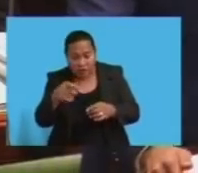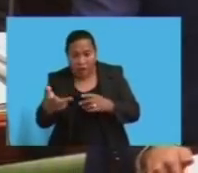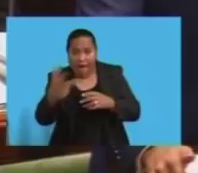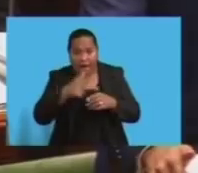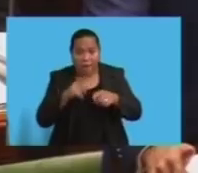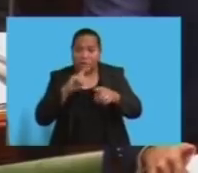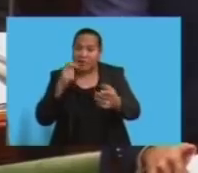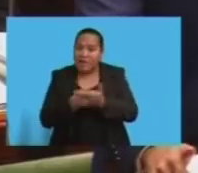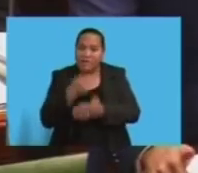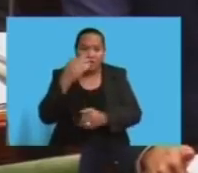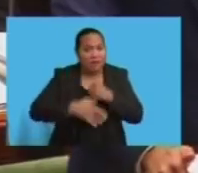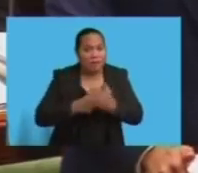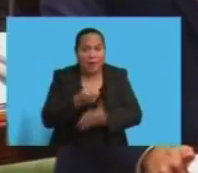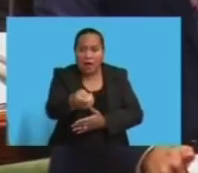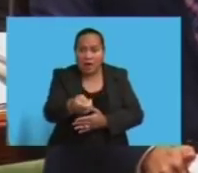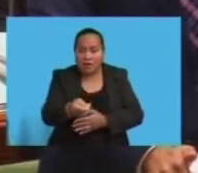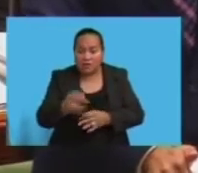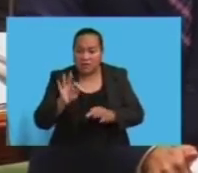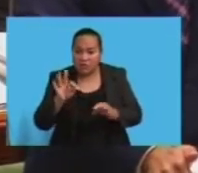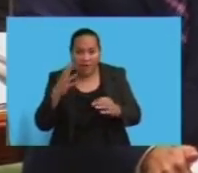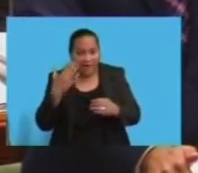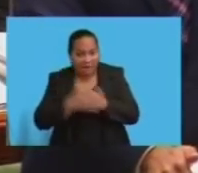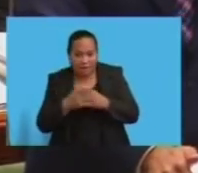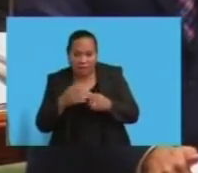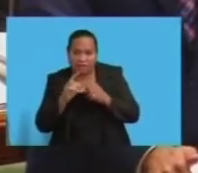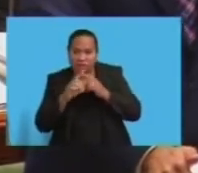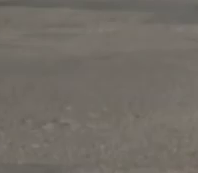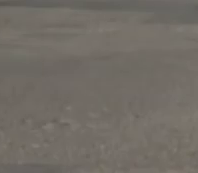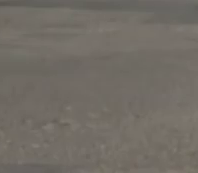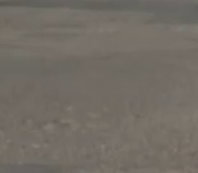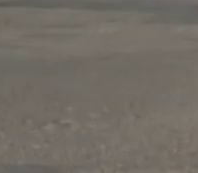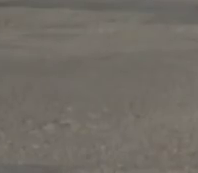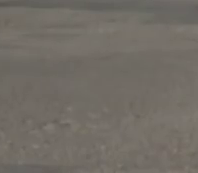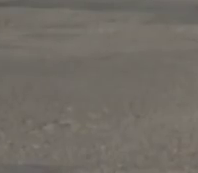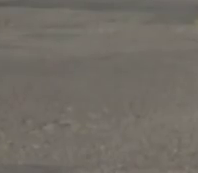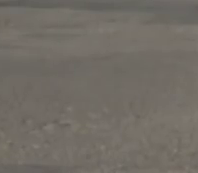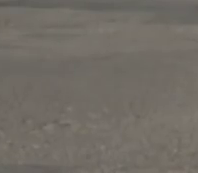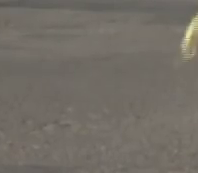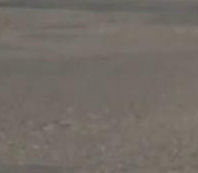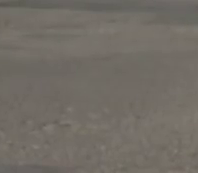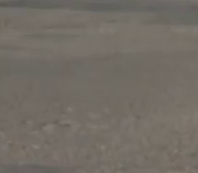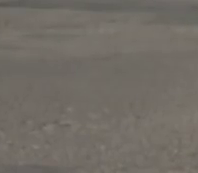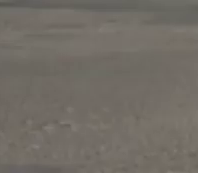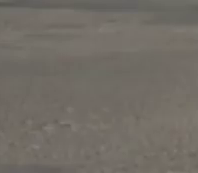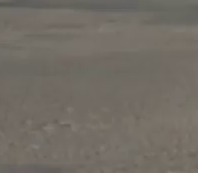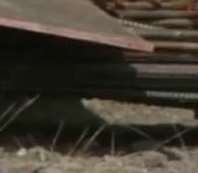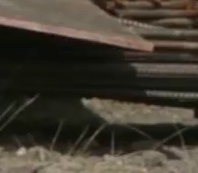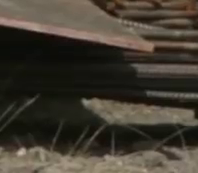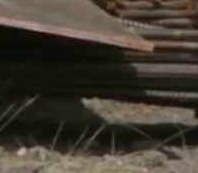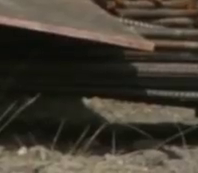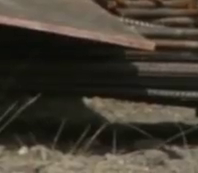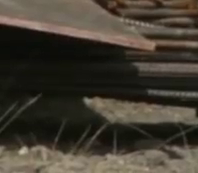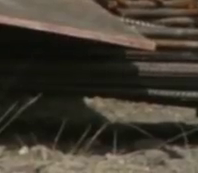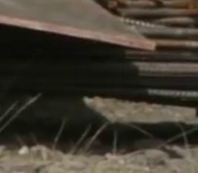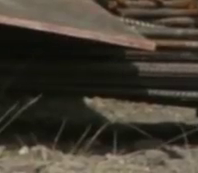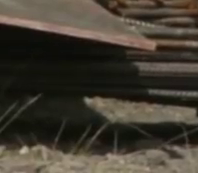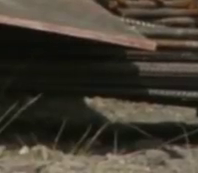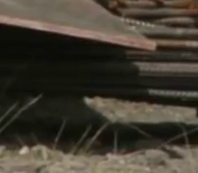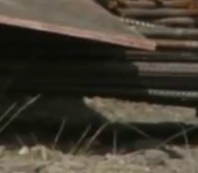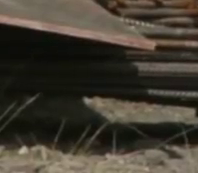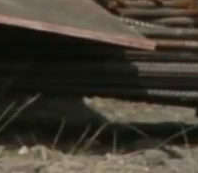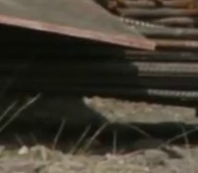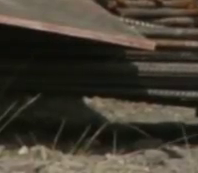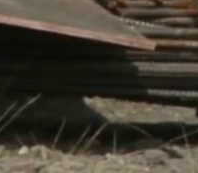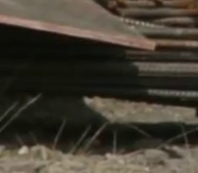you hired to work, if it's found your actions are non-compliant, then you'll be blacklisted by government. Syed Qayyum says every dollar used